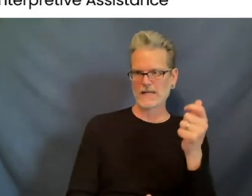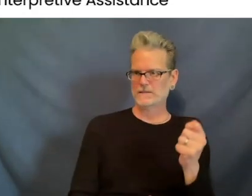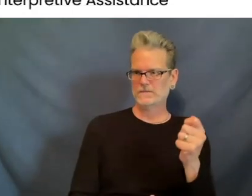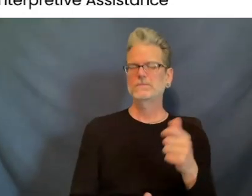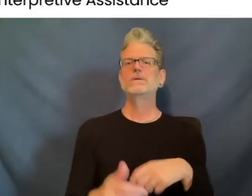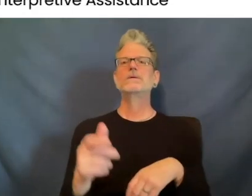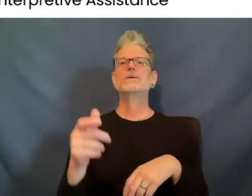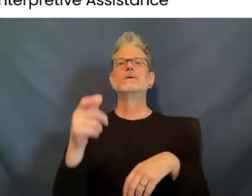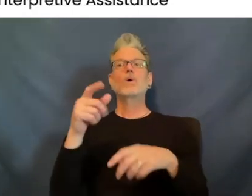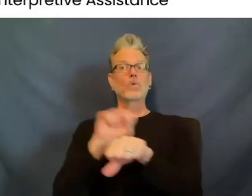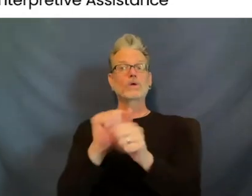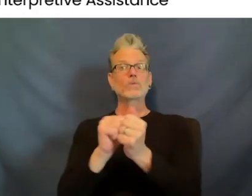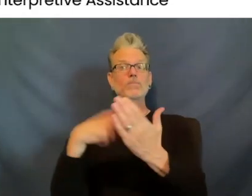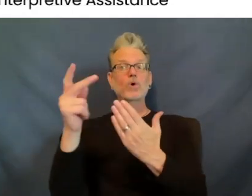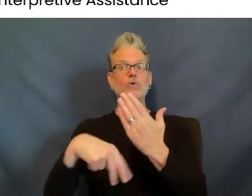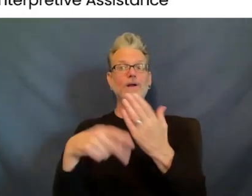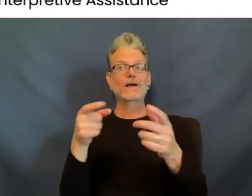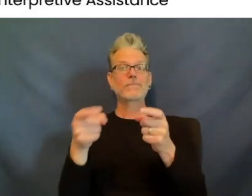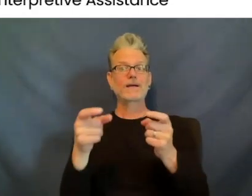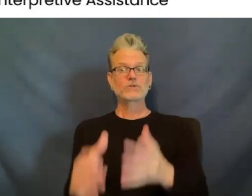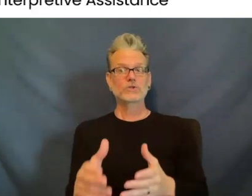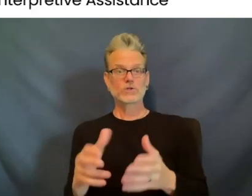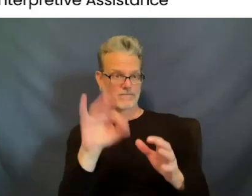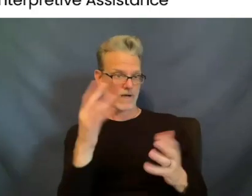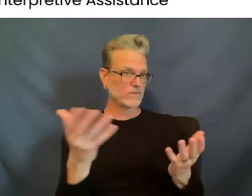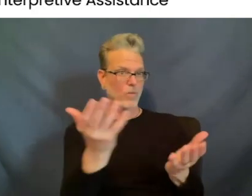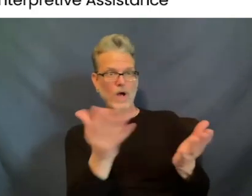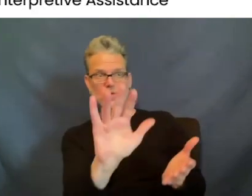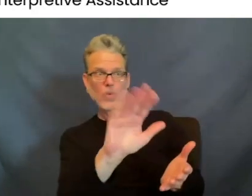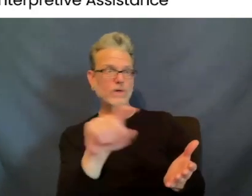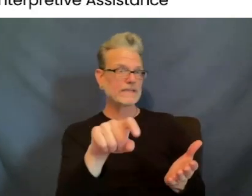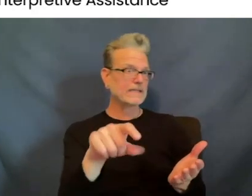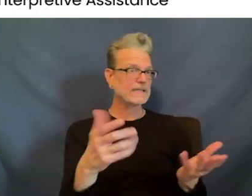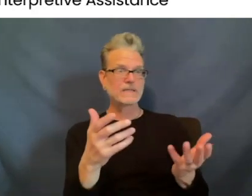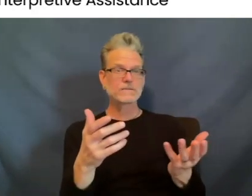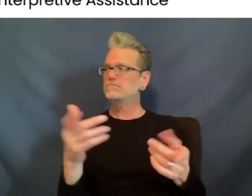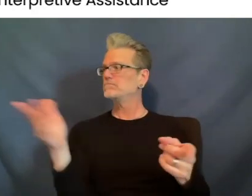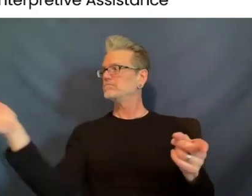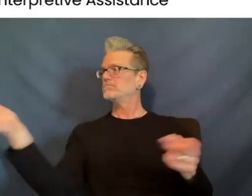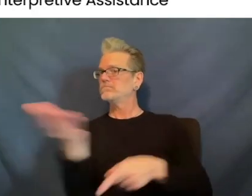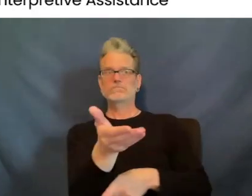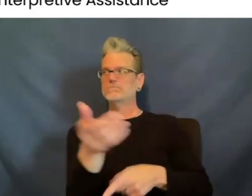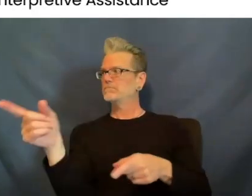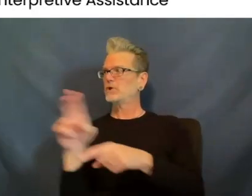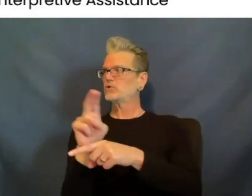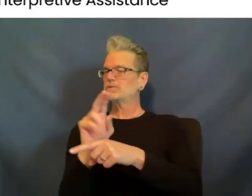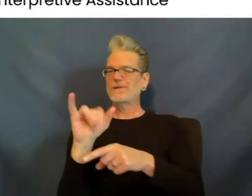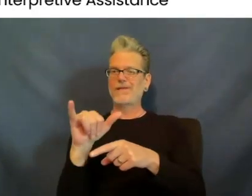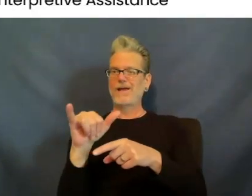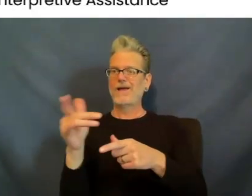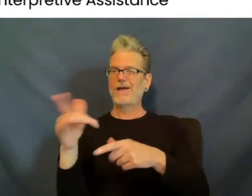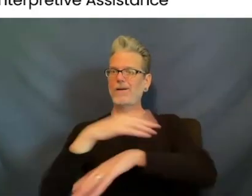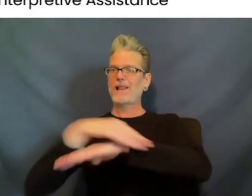the program managers to find the needs on the ground to create opportunities for partners using a platform to find